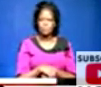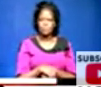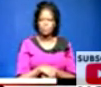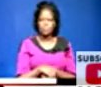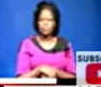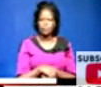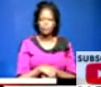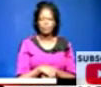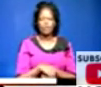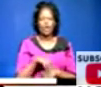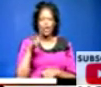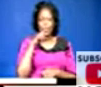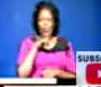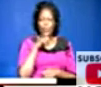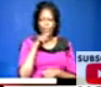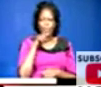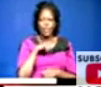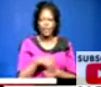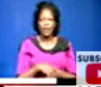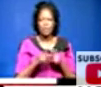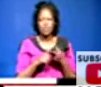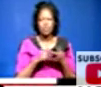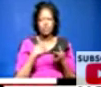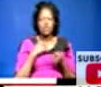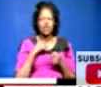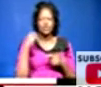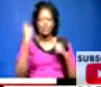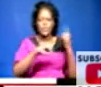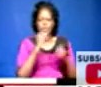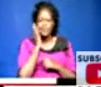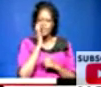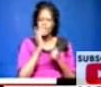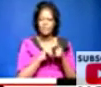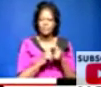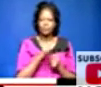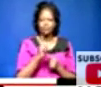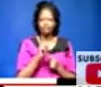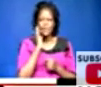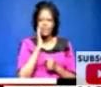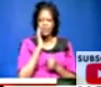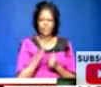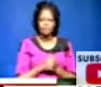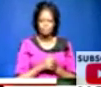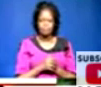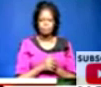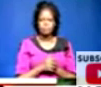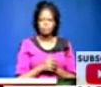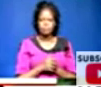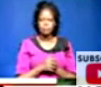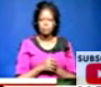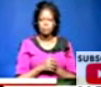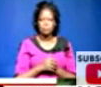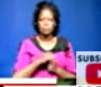Brian alikuwa mkali, akataka kupika mama yake. Na akatishia mama yake maisha. Judy